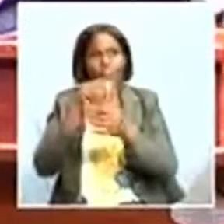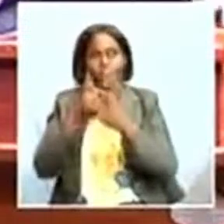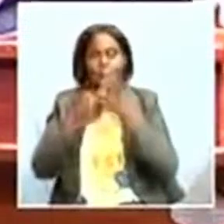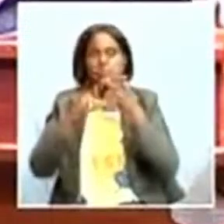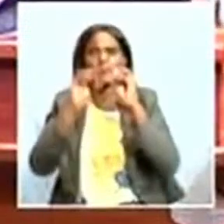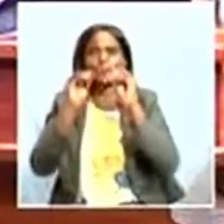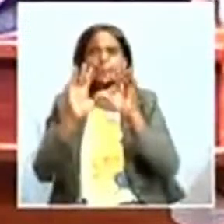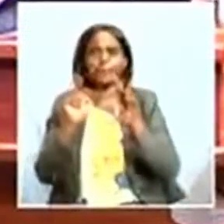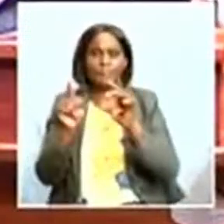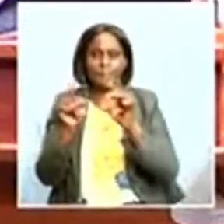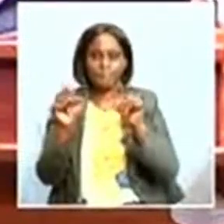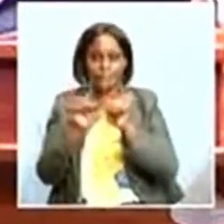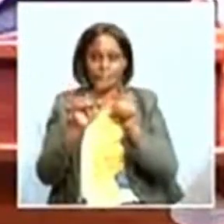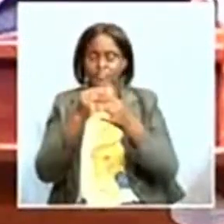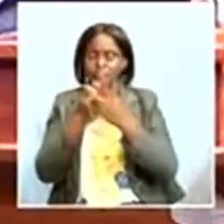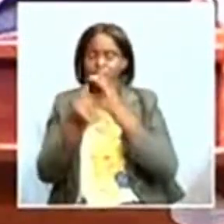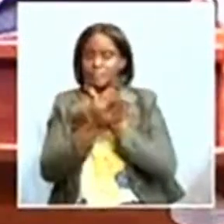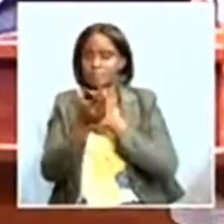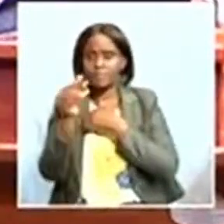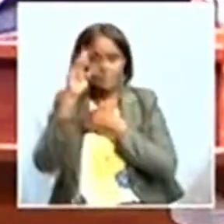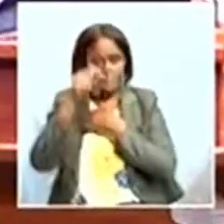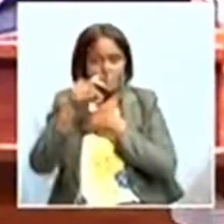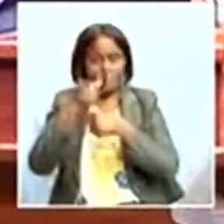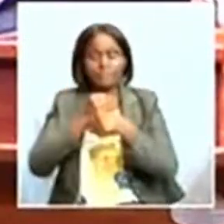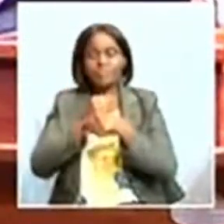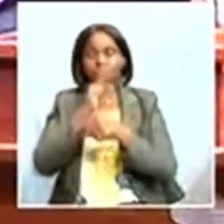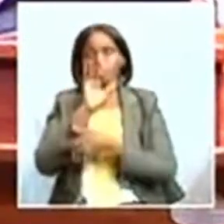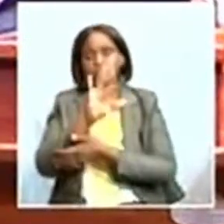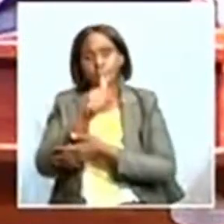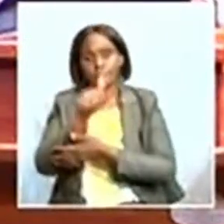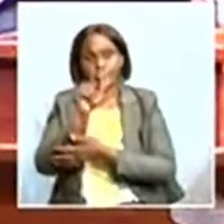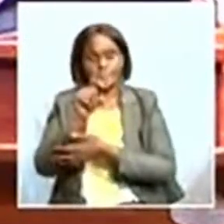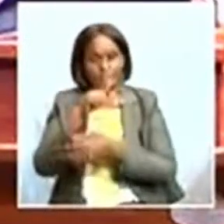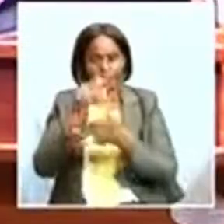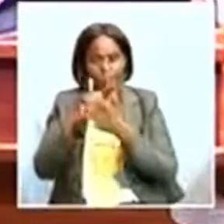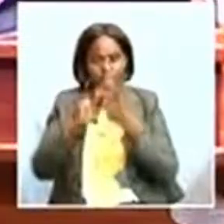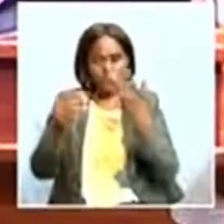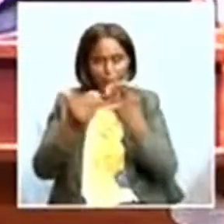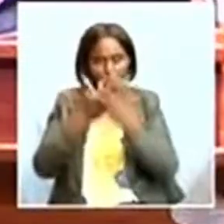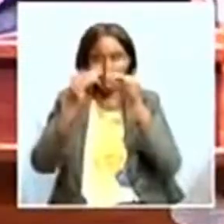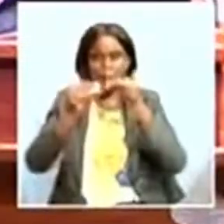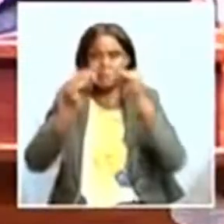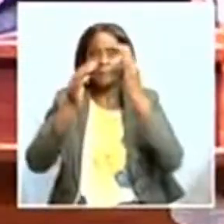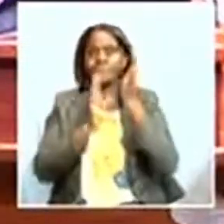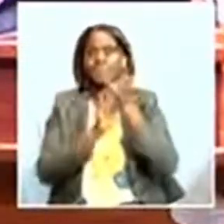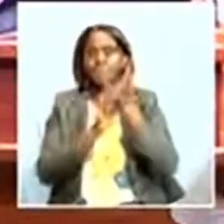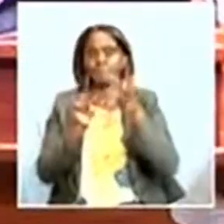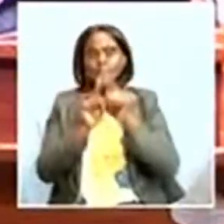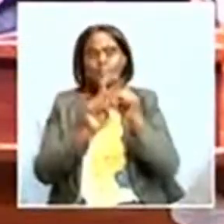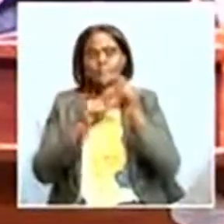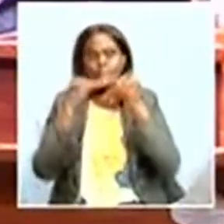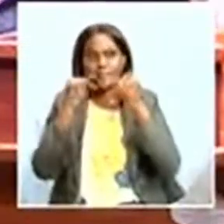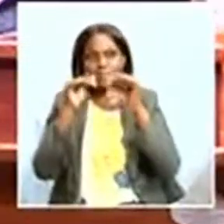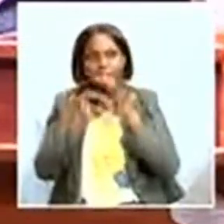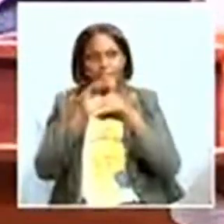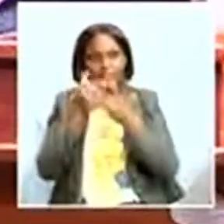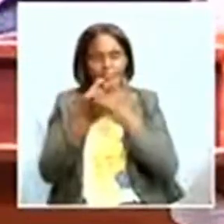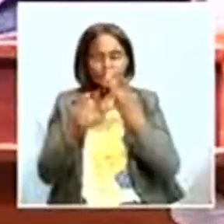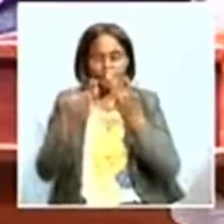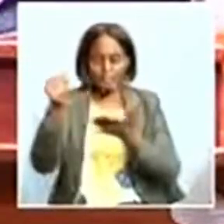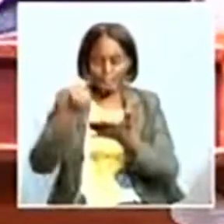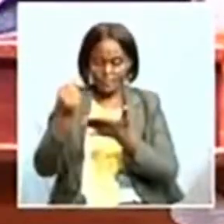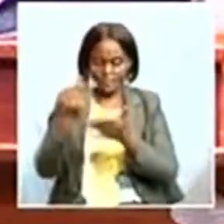teachers. The ministry is ensuring that the needs of newly upgraded schools inform upcoming teacher